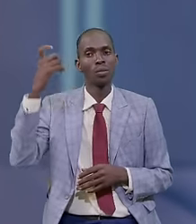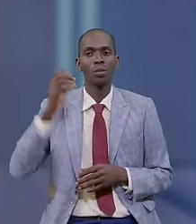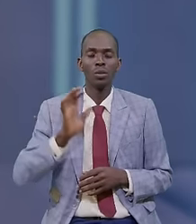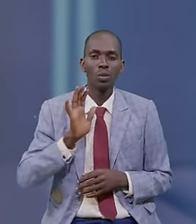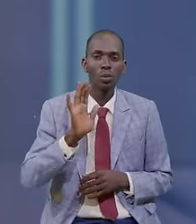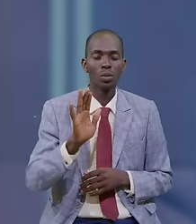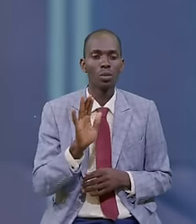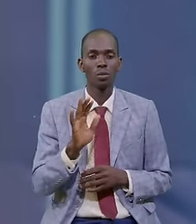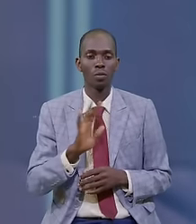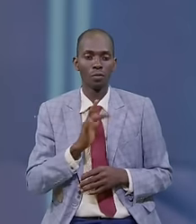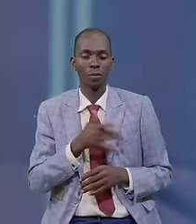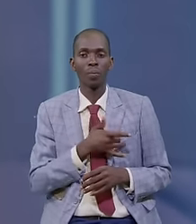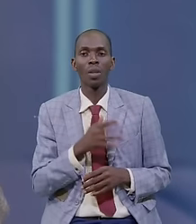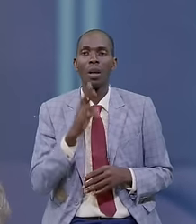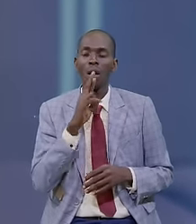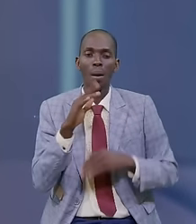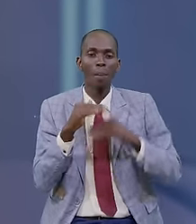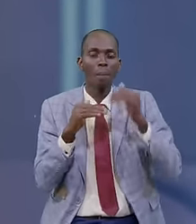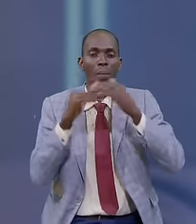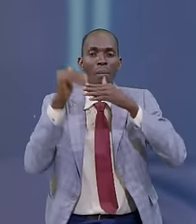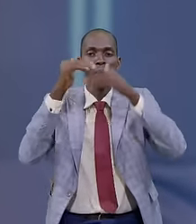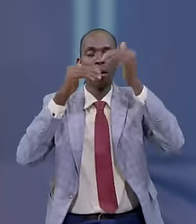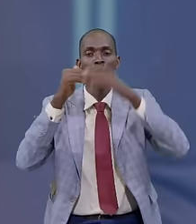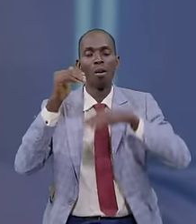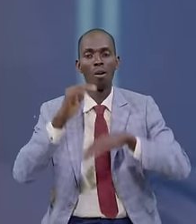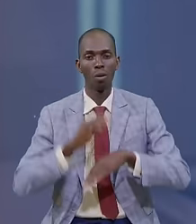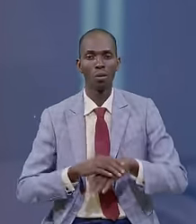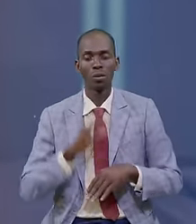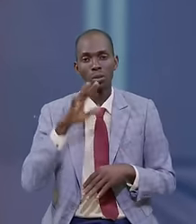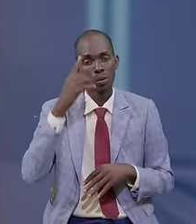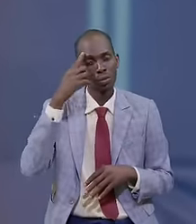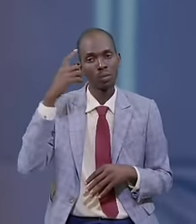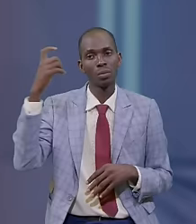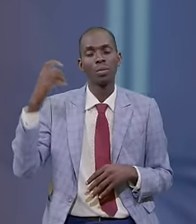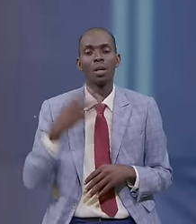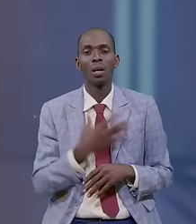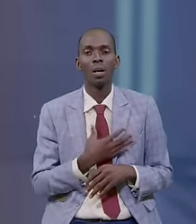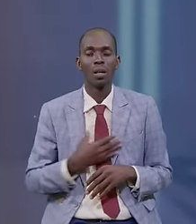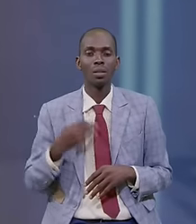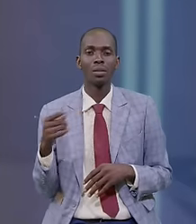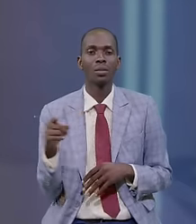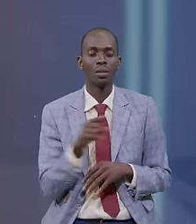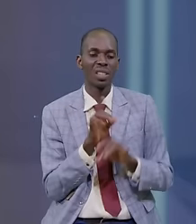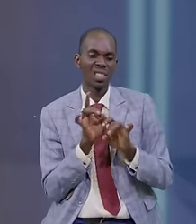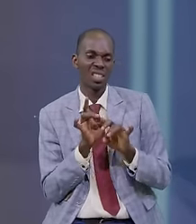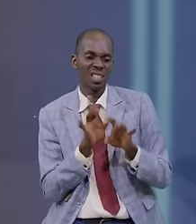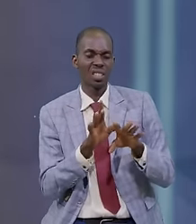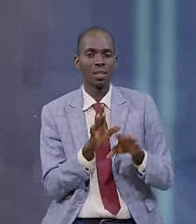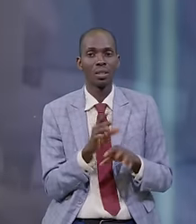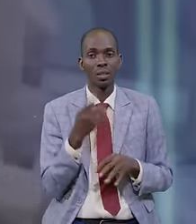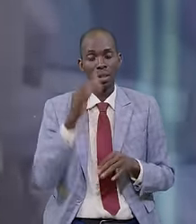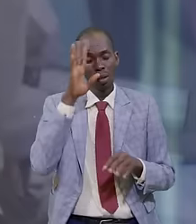built on the basis of your dream. And they hated him for his